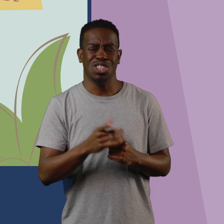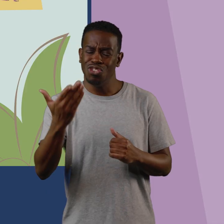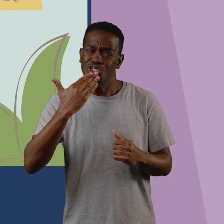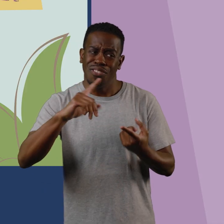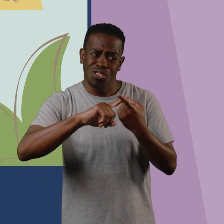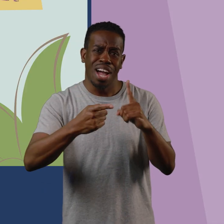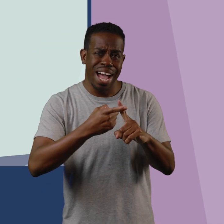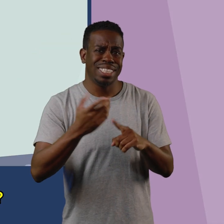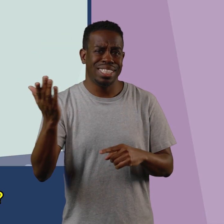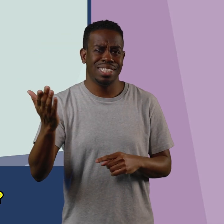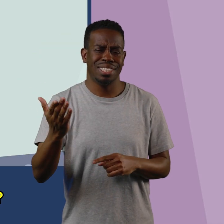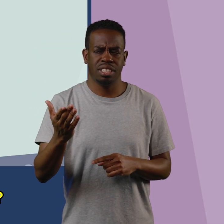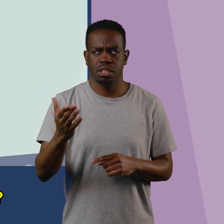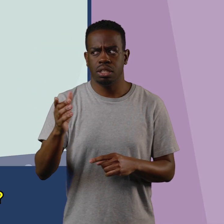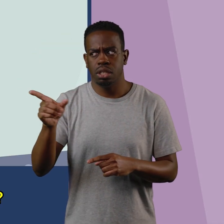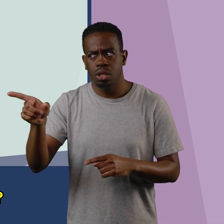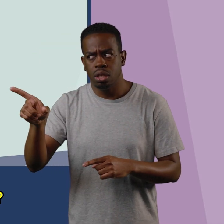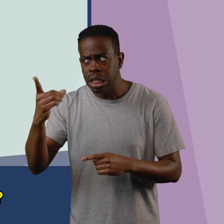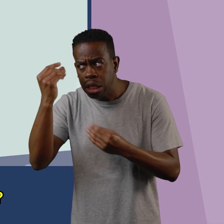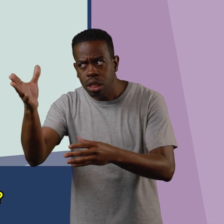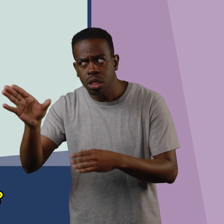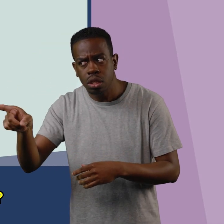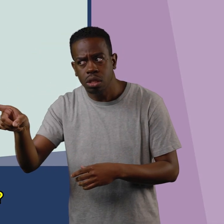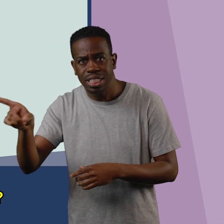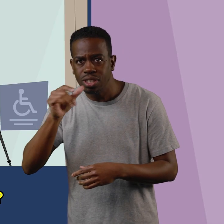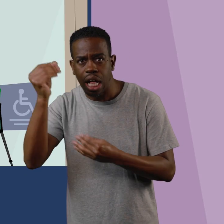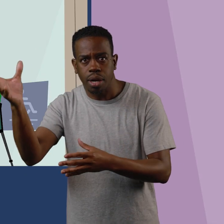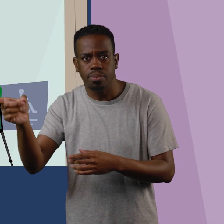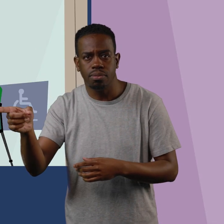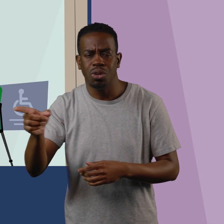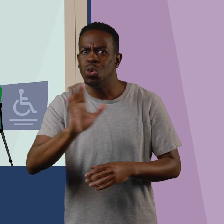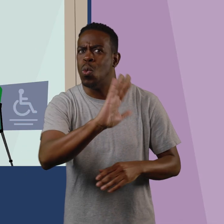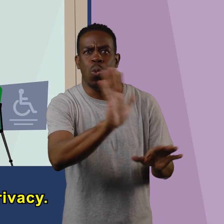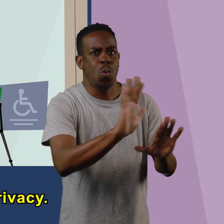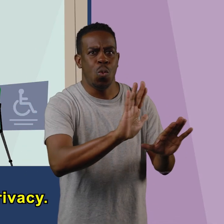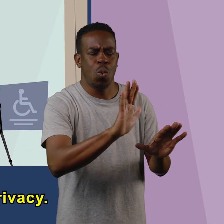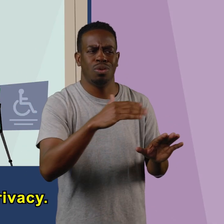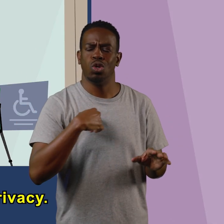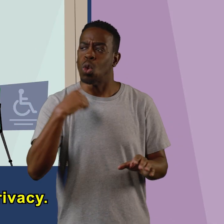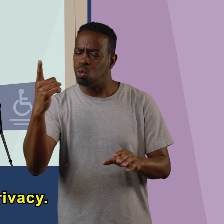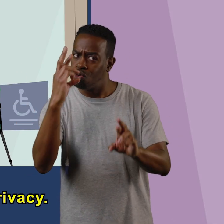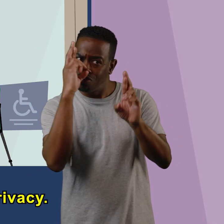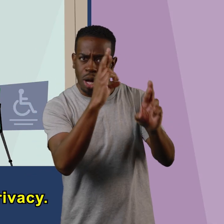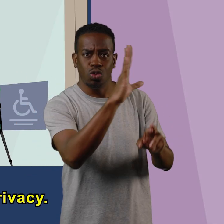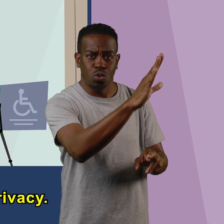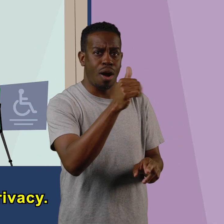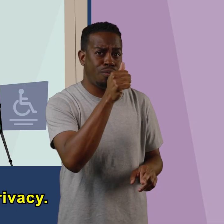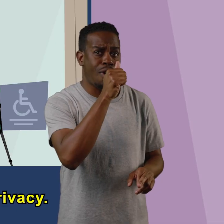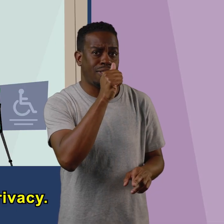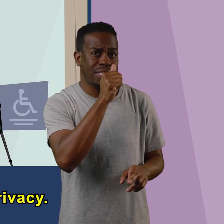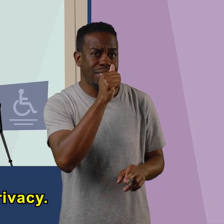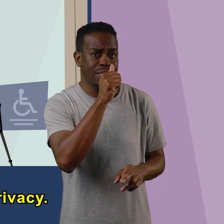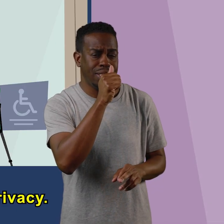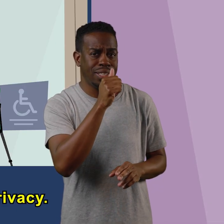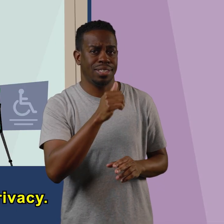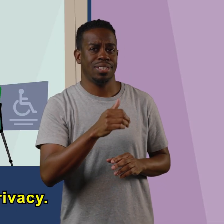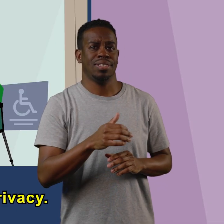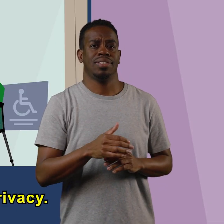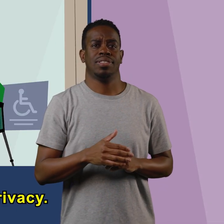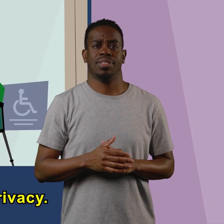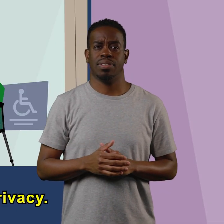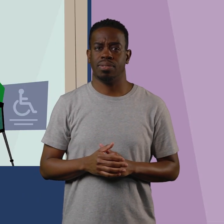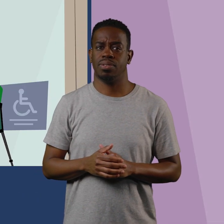a good friend. You didn't tell him, did you? No way. I, told him to respect your